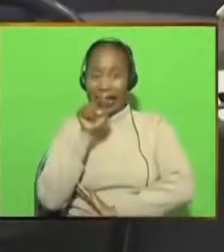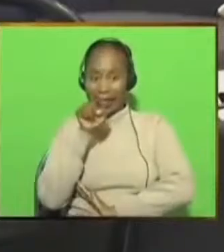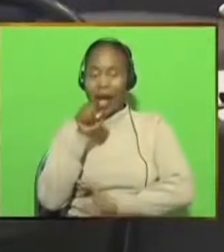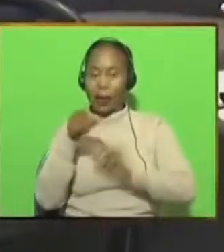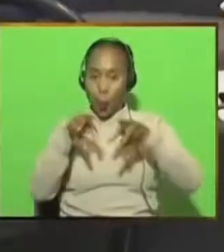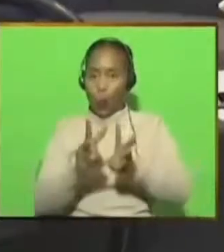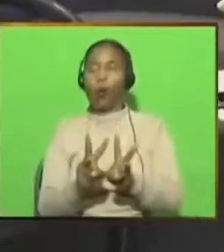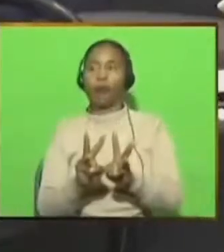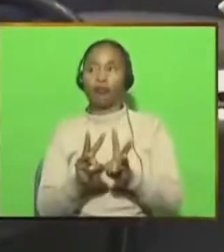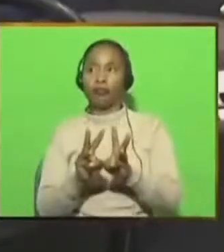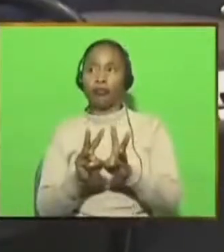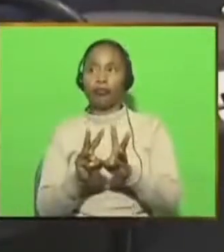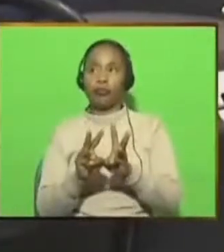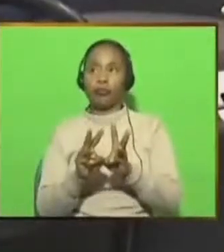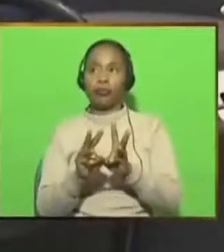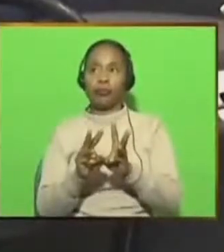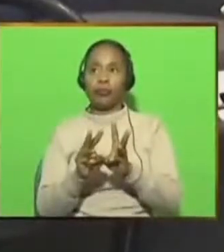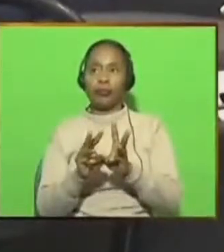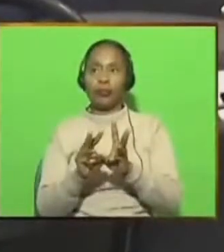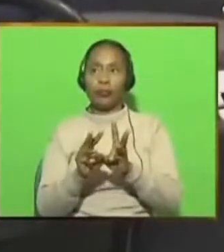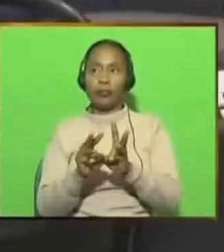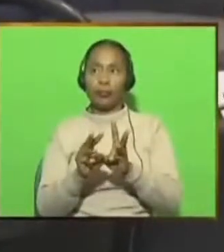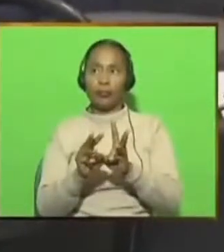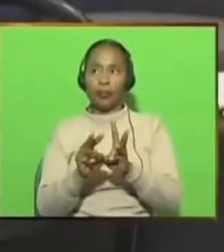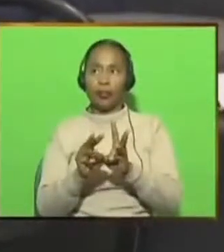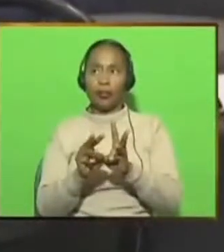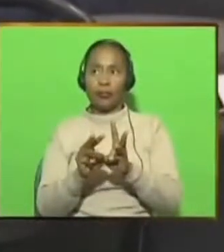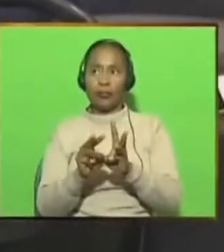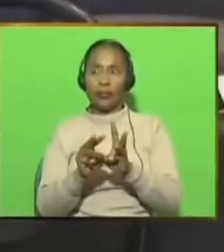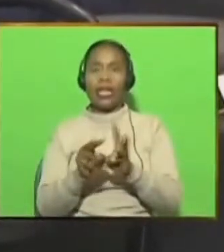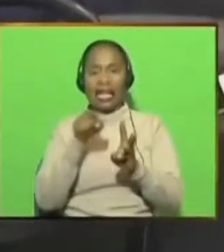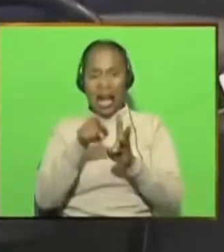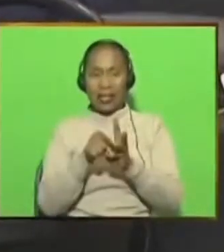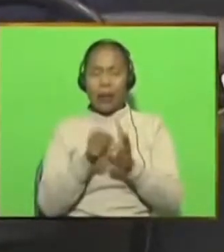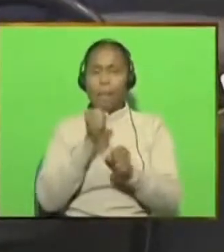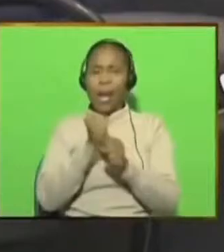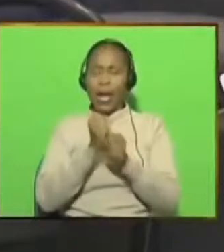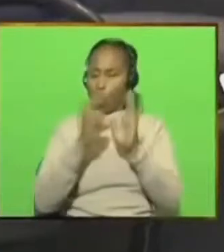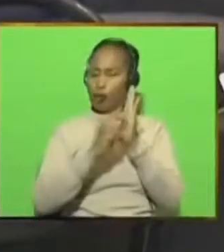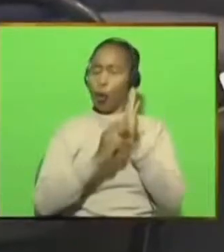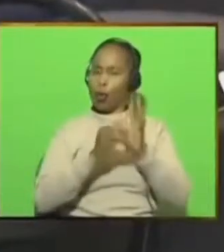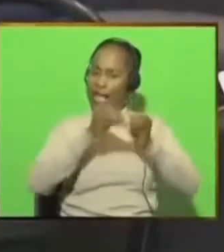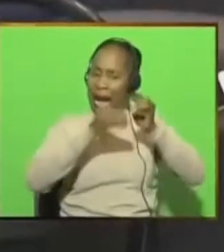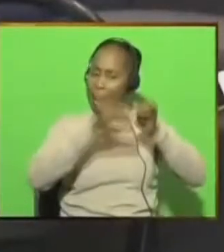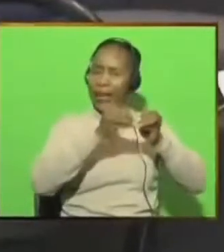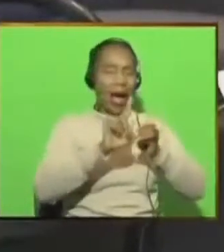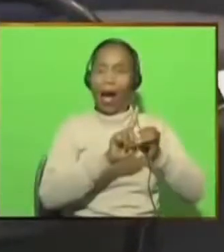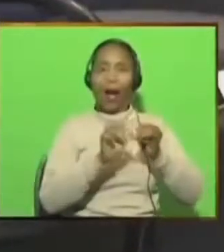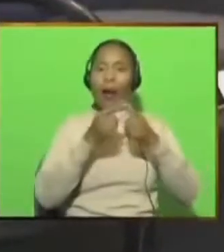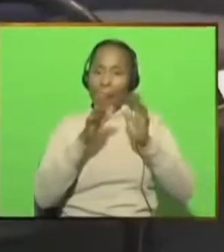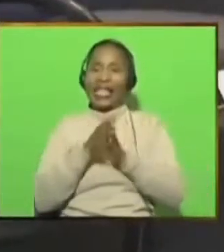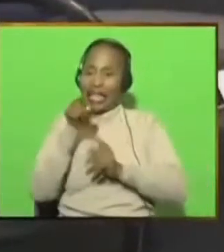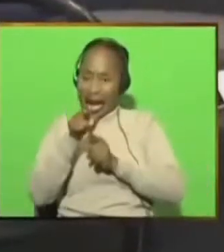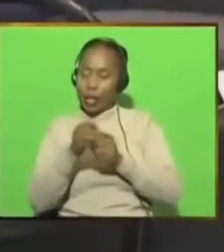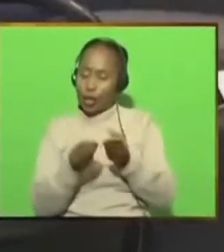let's rather agree as a sitting that we designate party